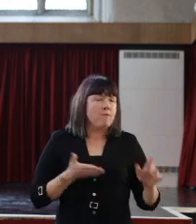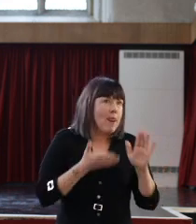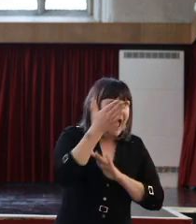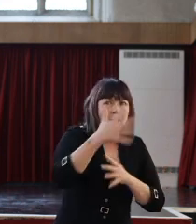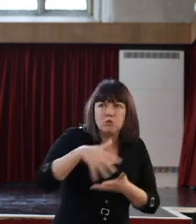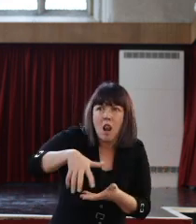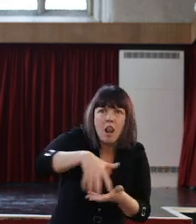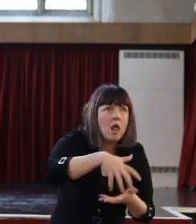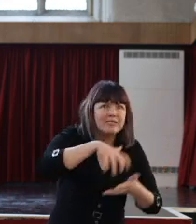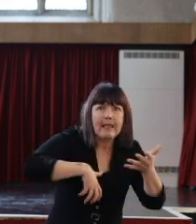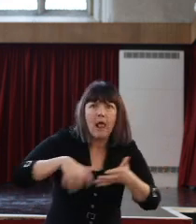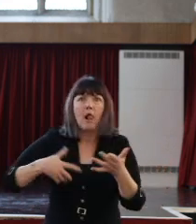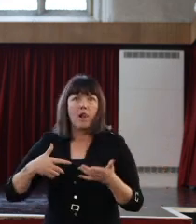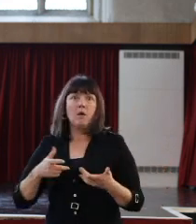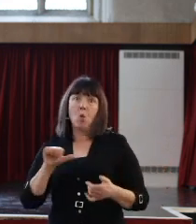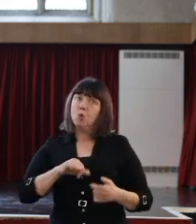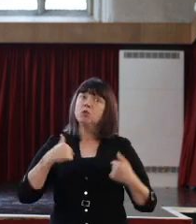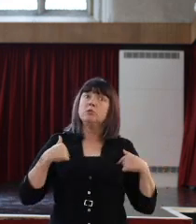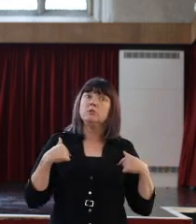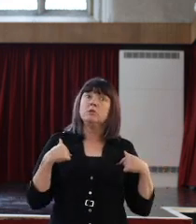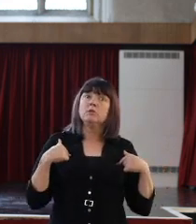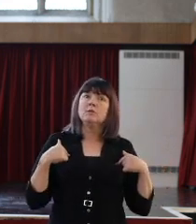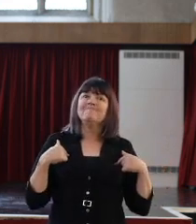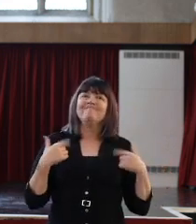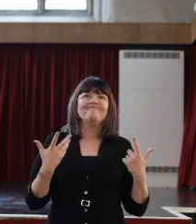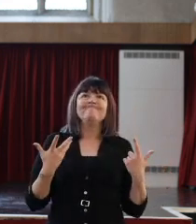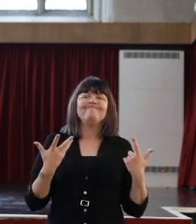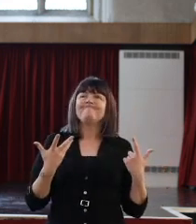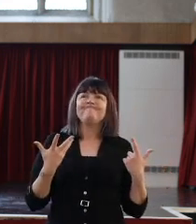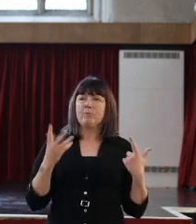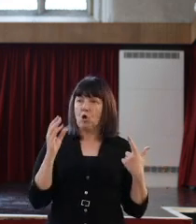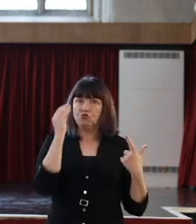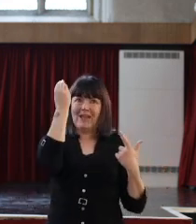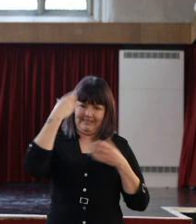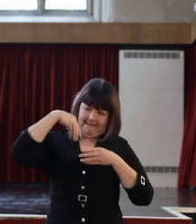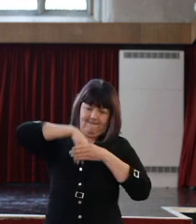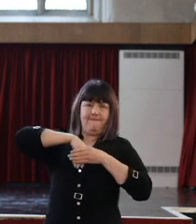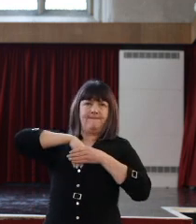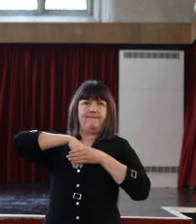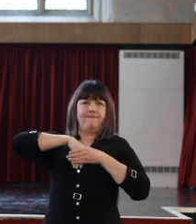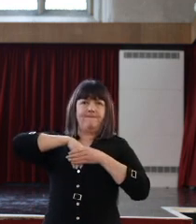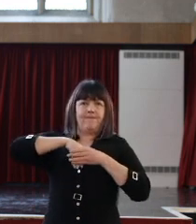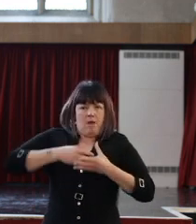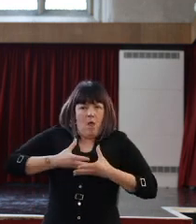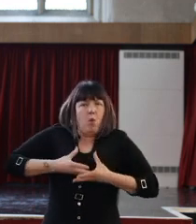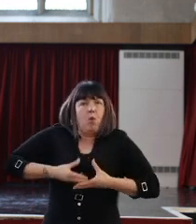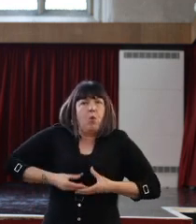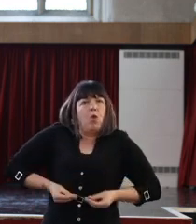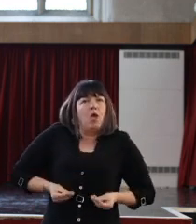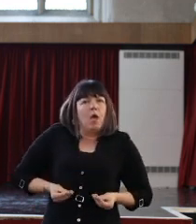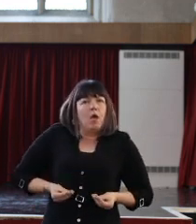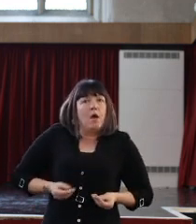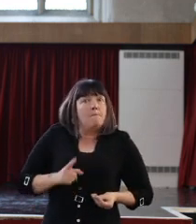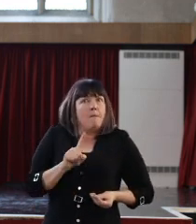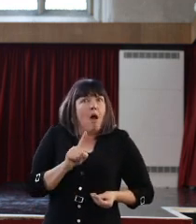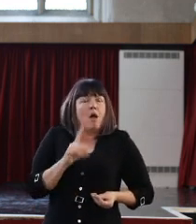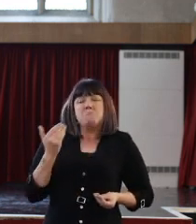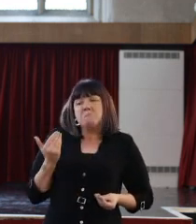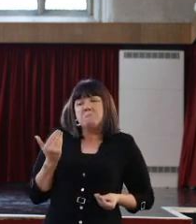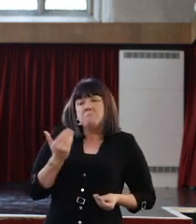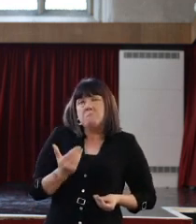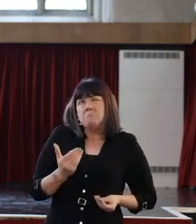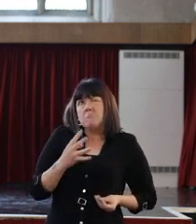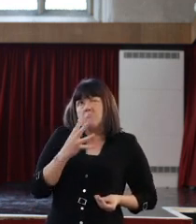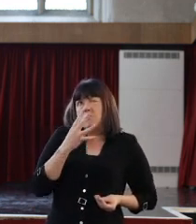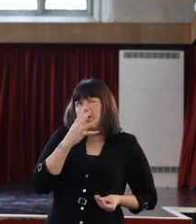scavenging, and the creative part of me sort of died, really, over a couple of years. But then one day in 1985, when I was around